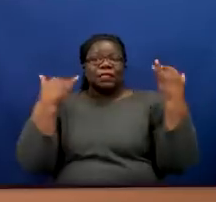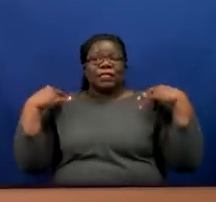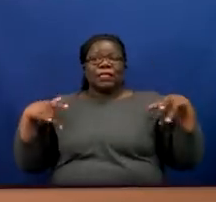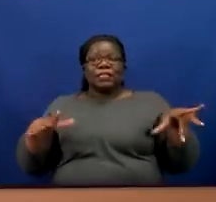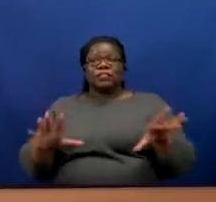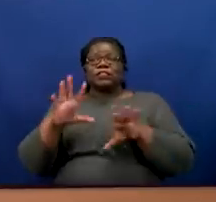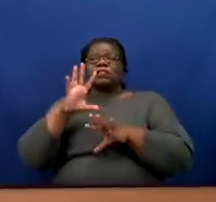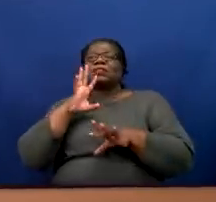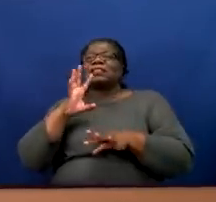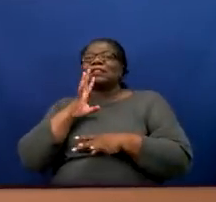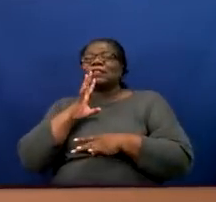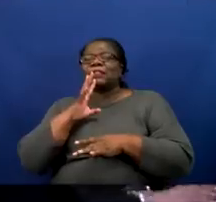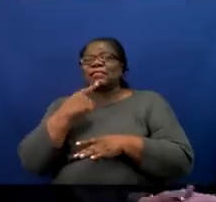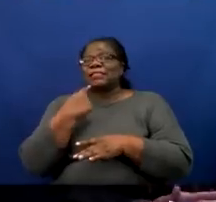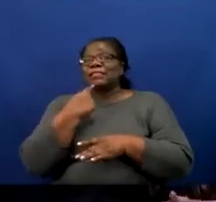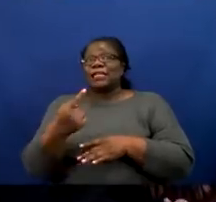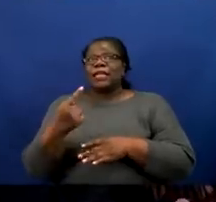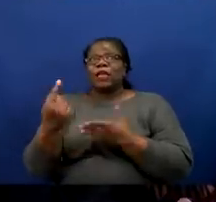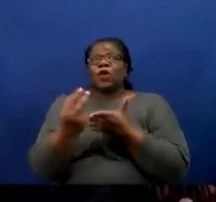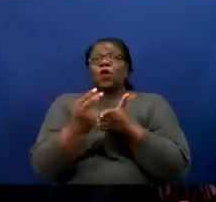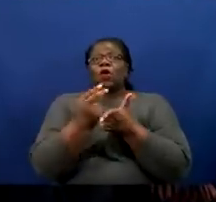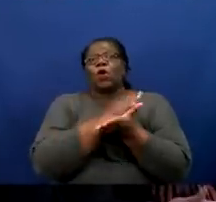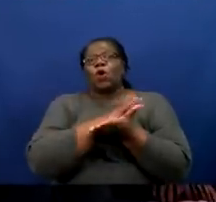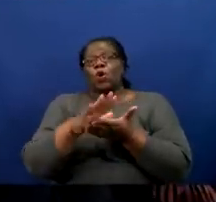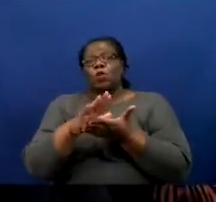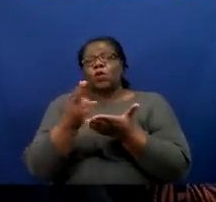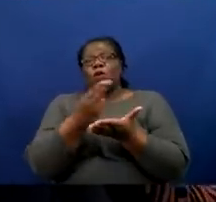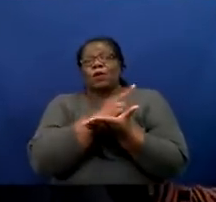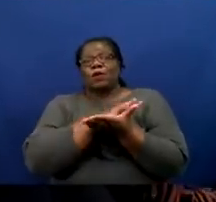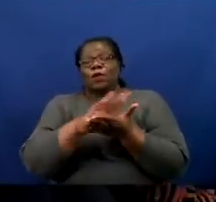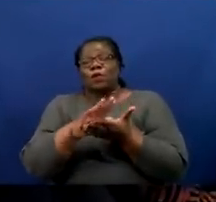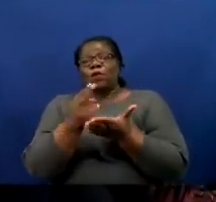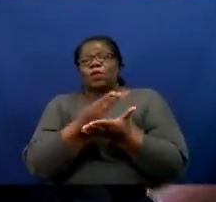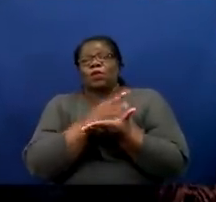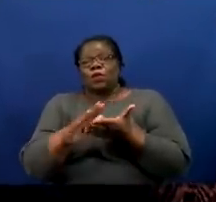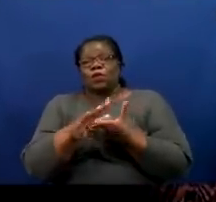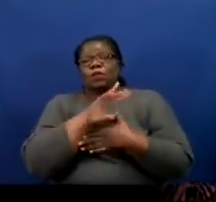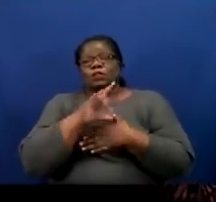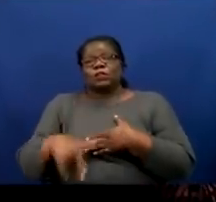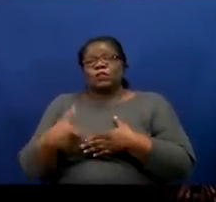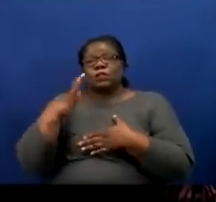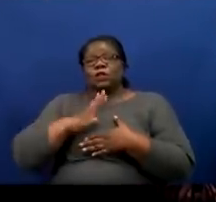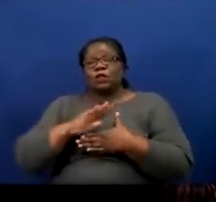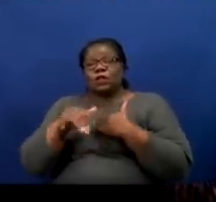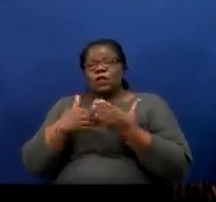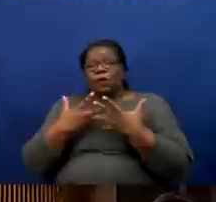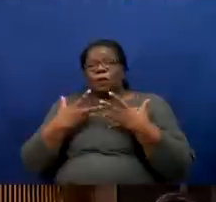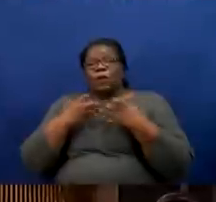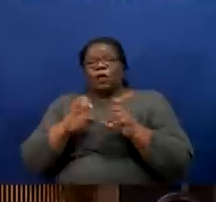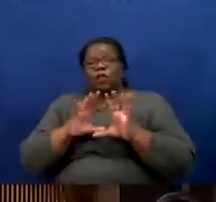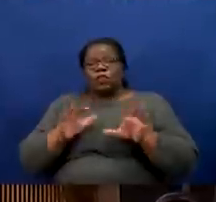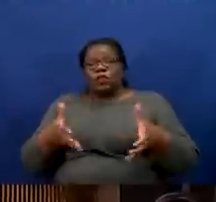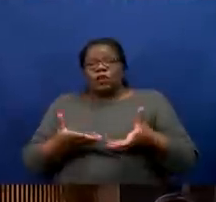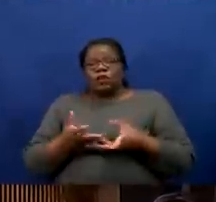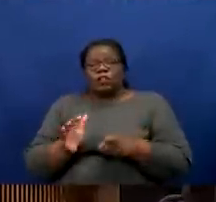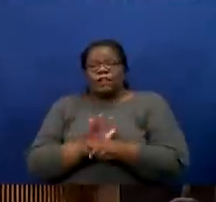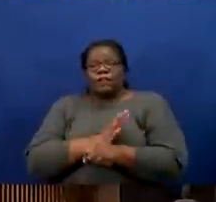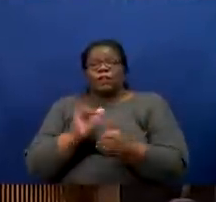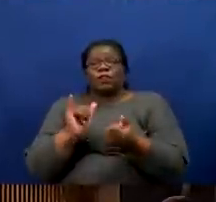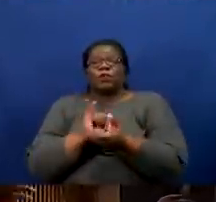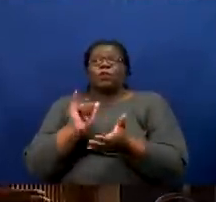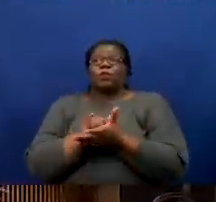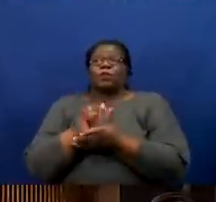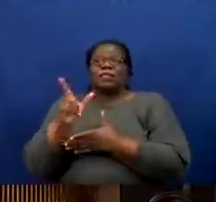another. They said, holy, holy, holy is the Lord God Almighty. The whole earth is filled with his